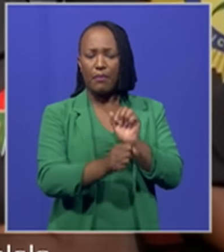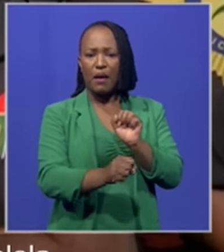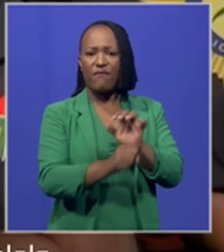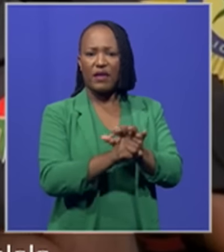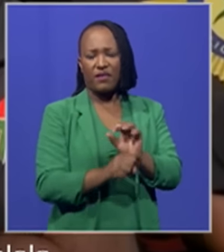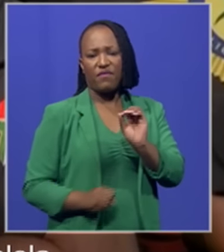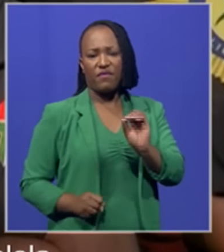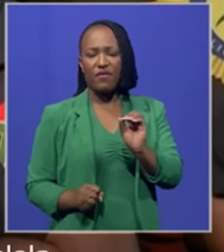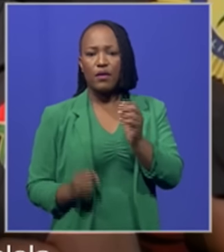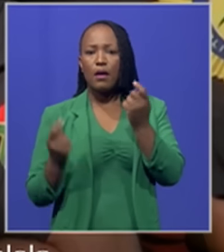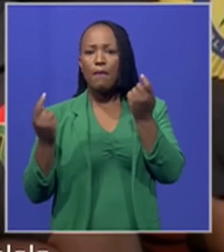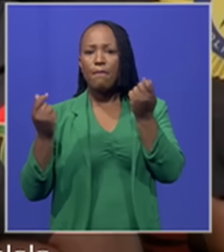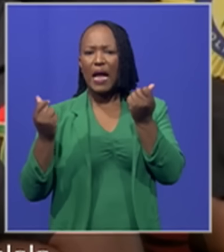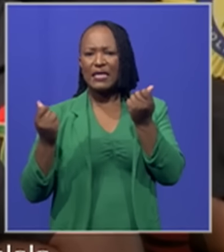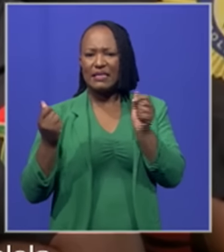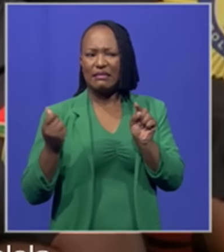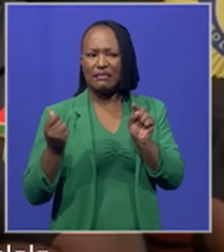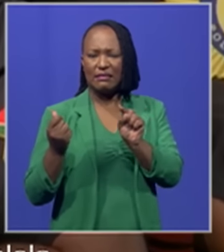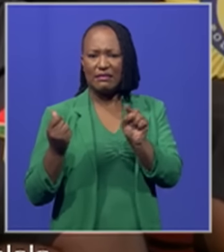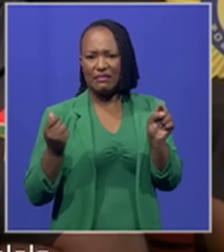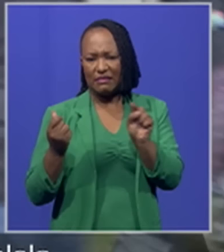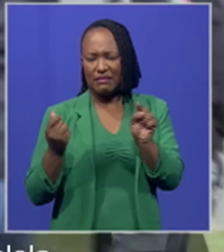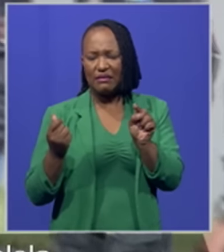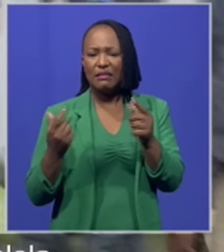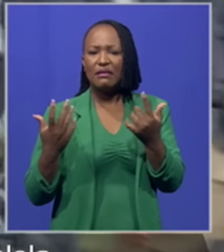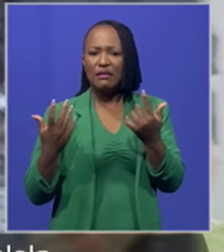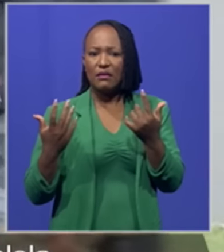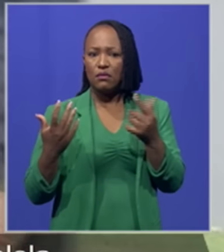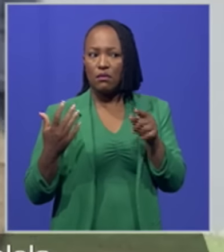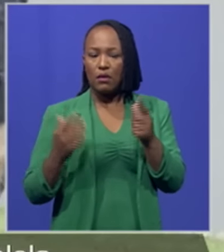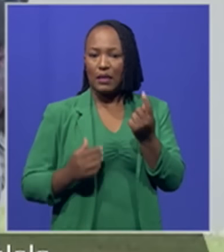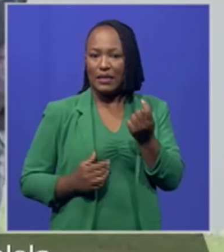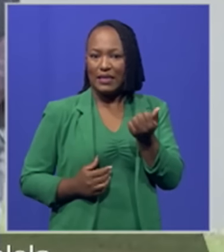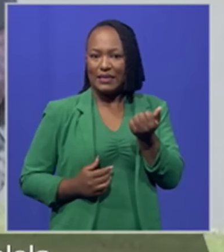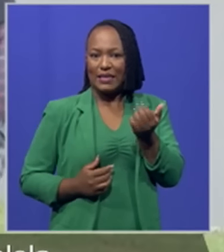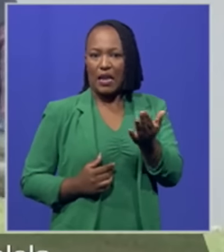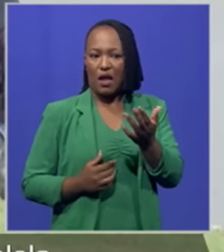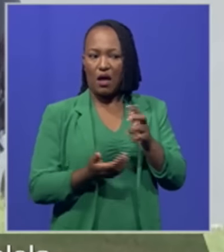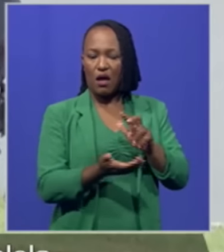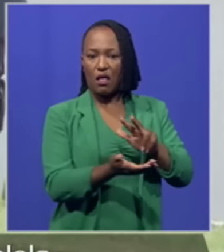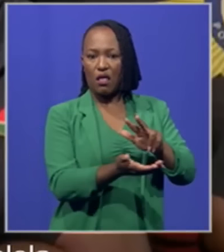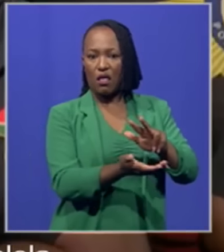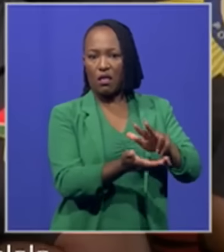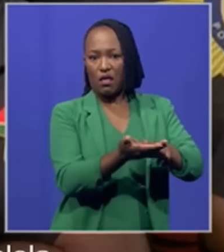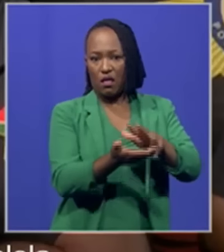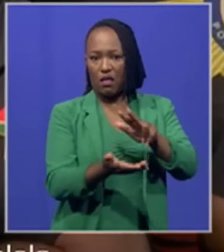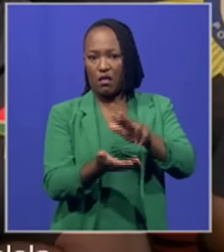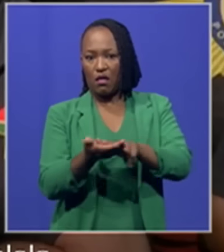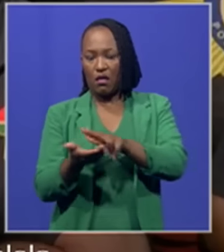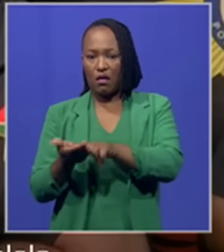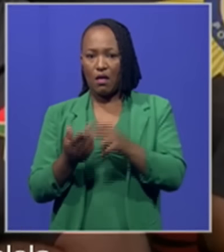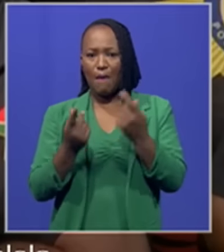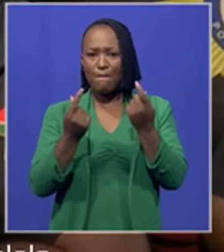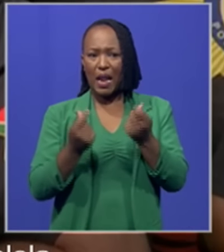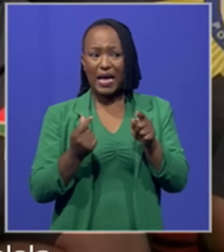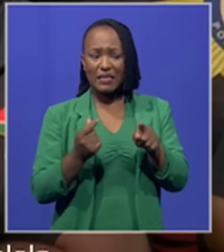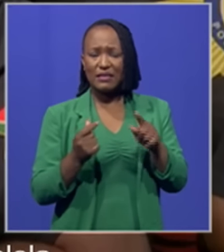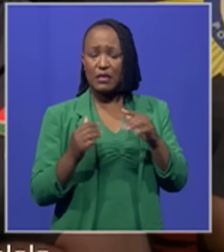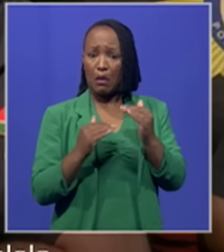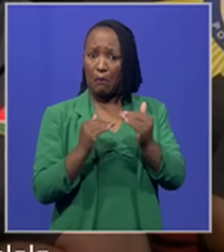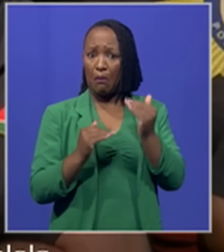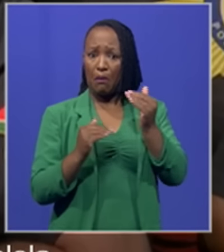pricing and the tenders that were approved, prices at least, were highly inflated,